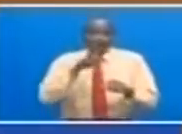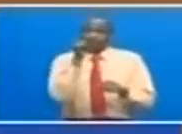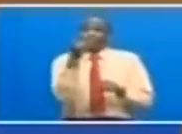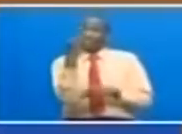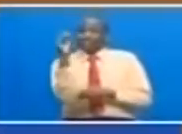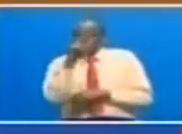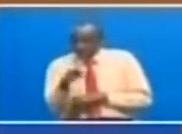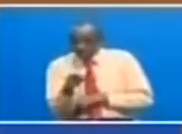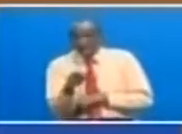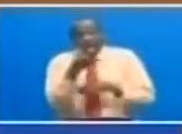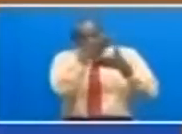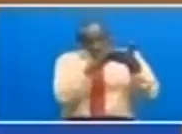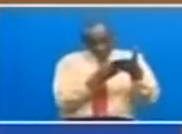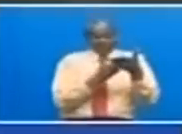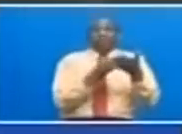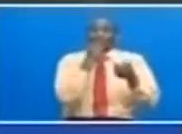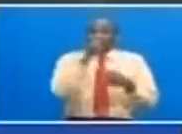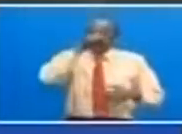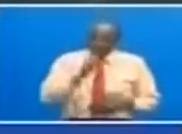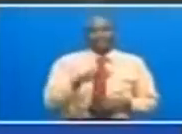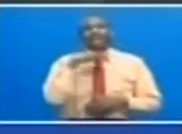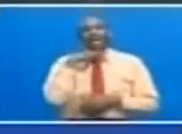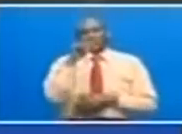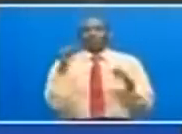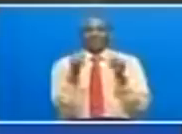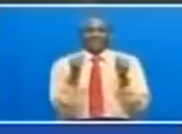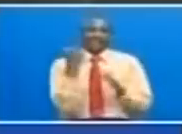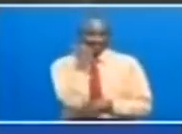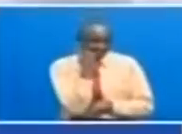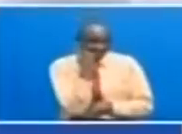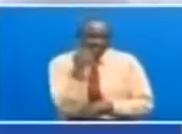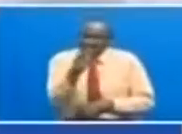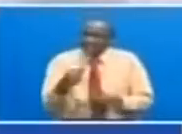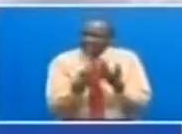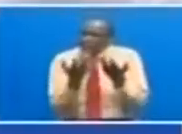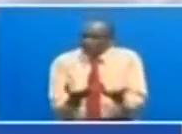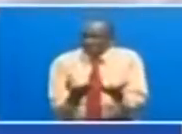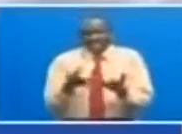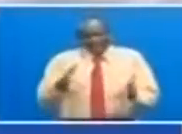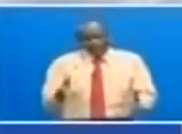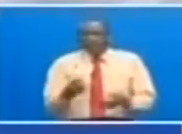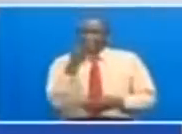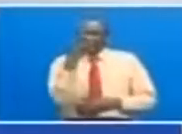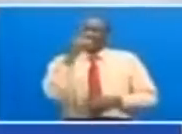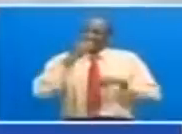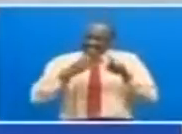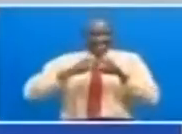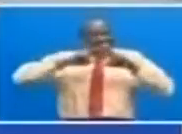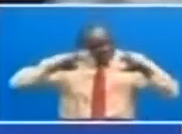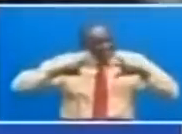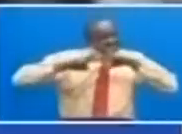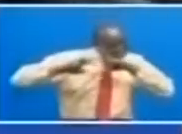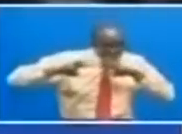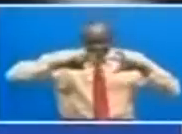this, 500,000 will die of malaria. It is a damning reality that has driven 30 years of research into